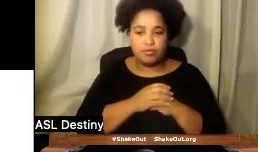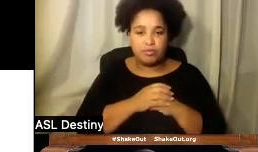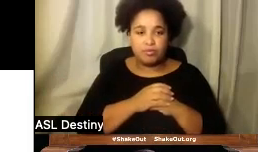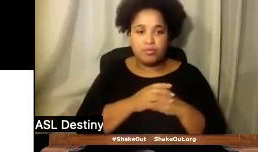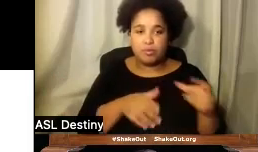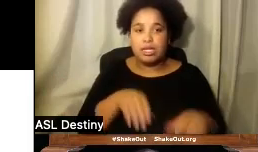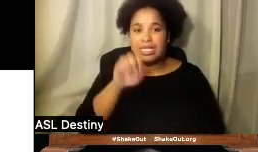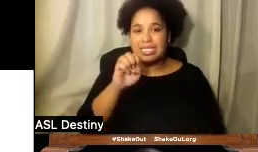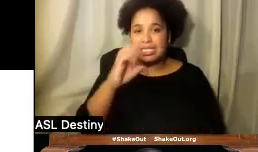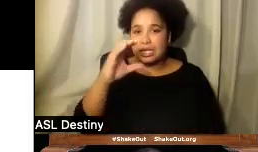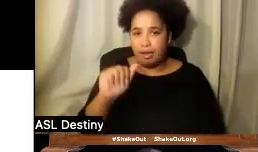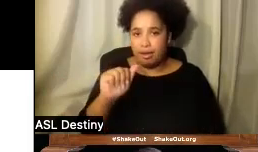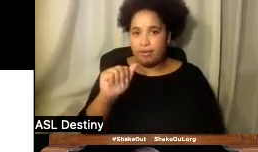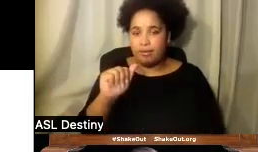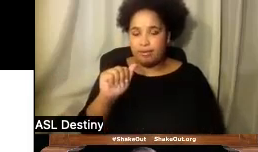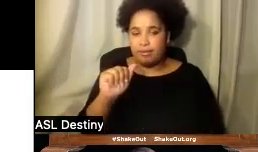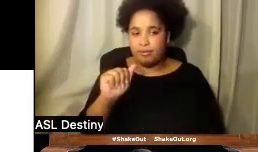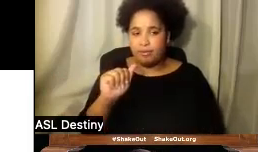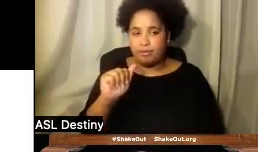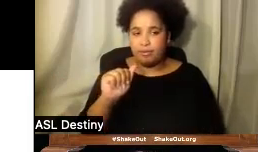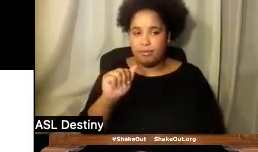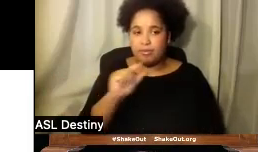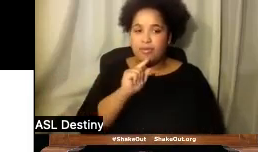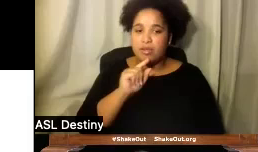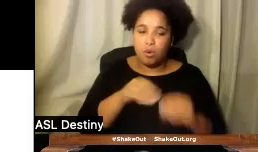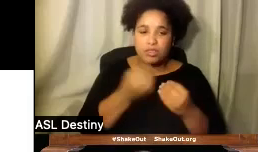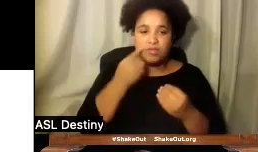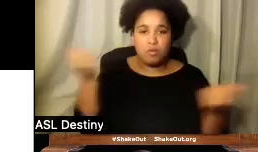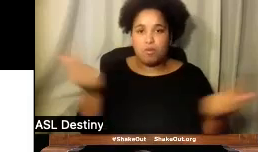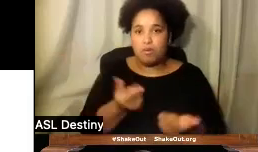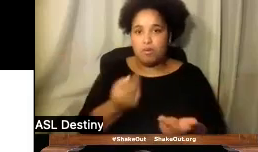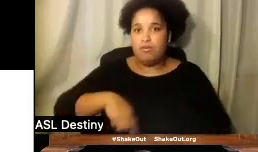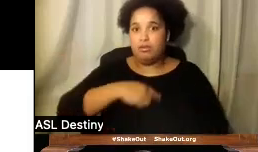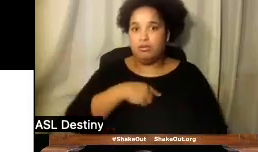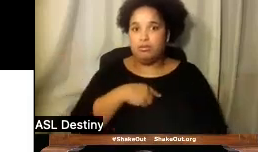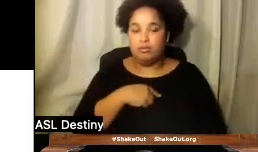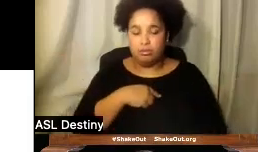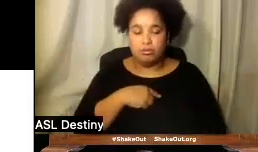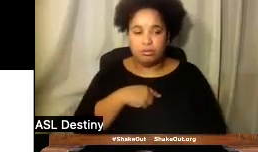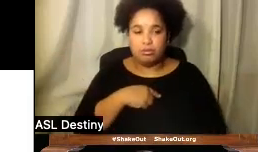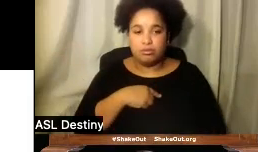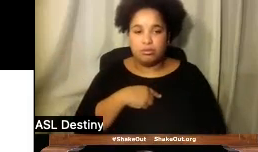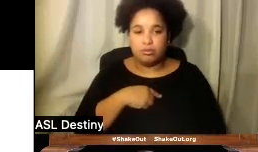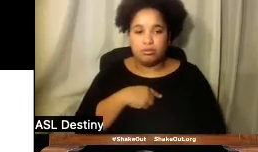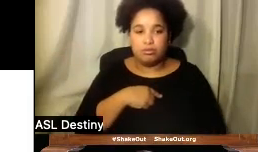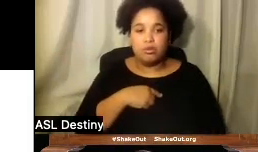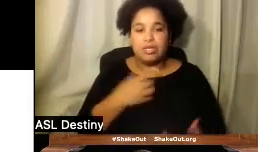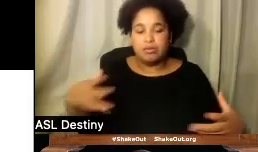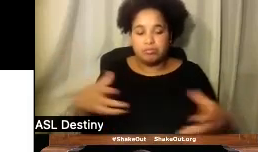Alliance is meant to be an overall organization for all of us. To create consensus materials